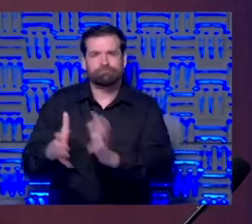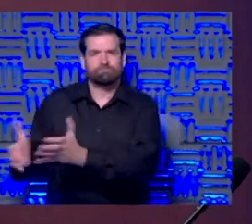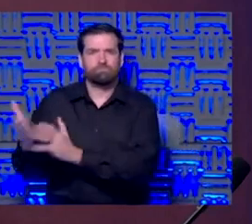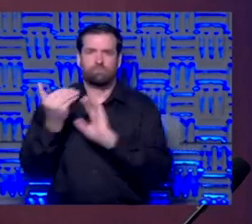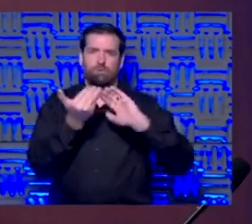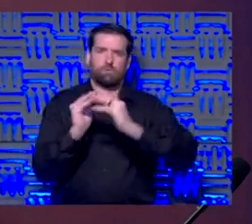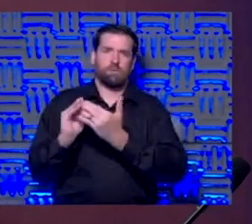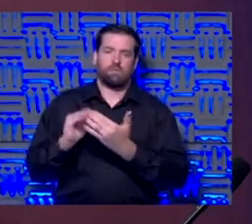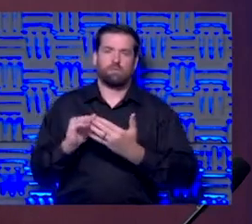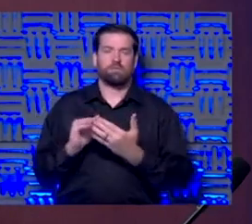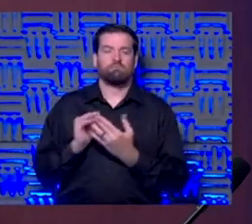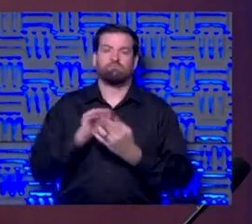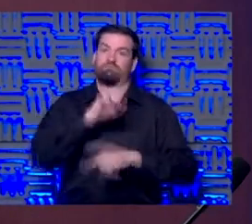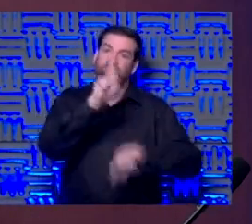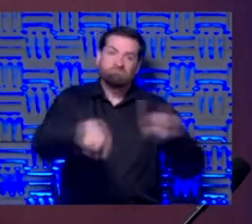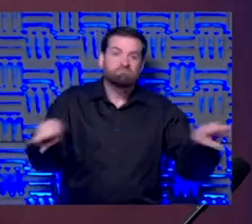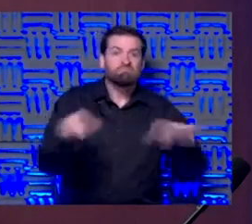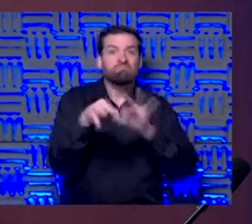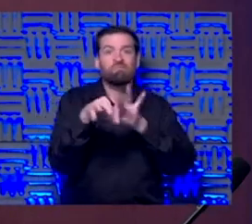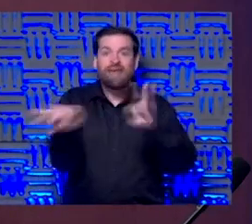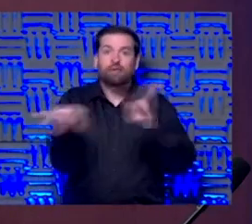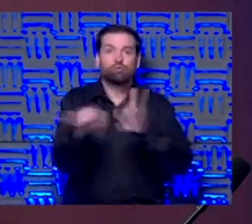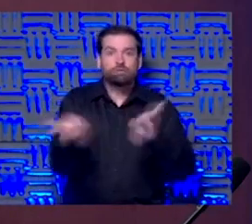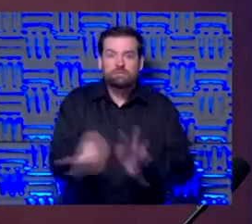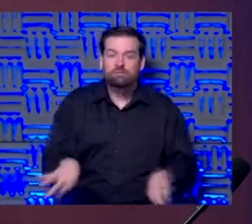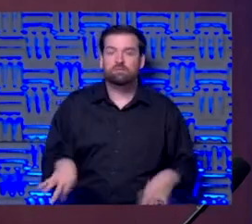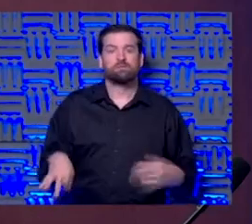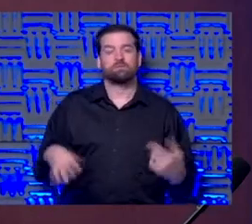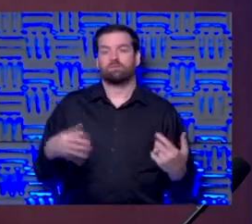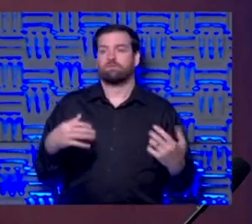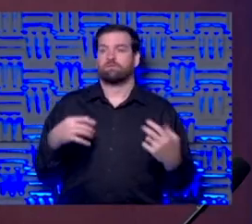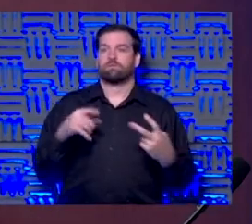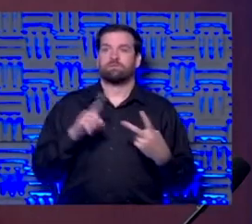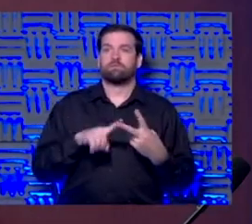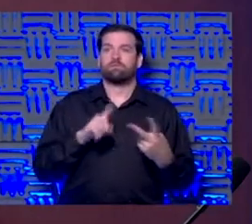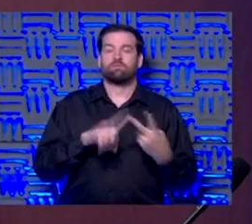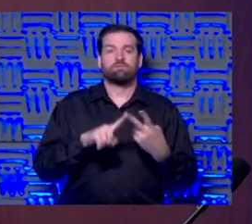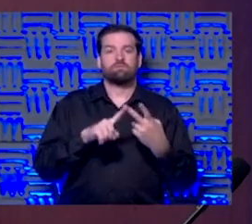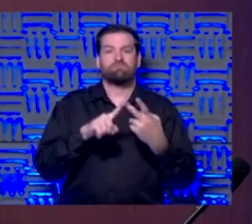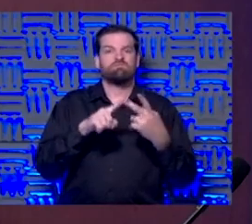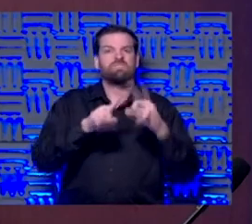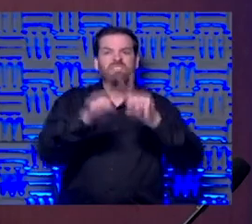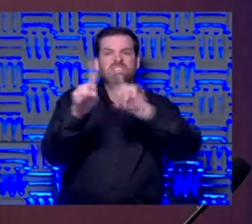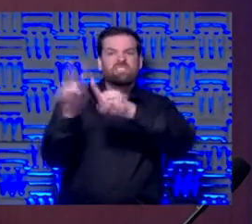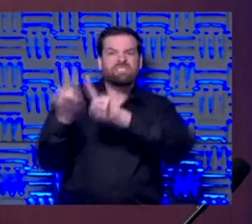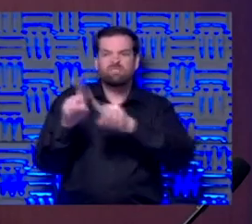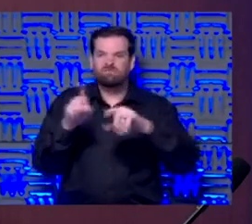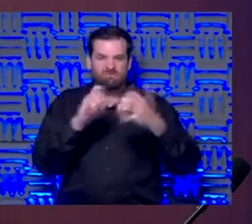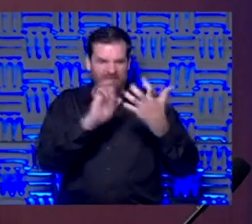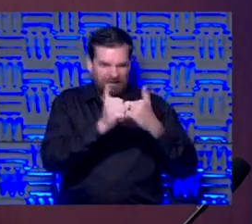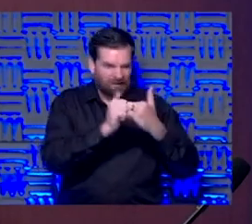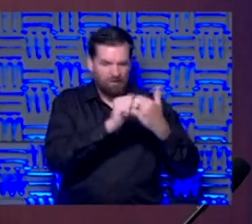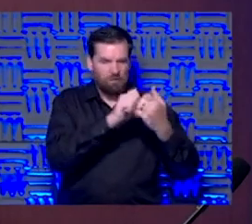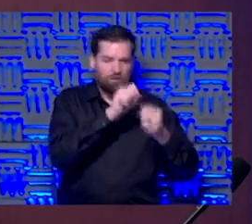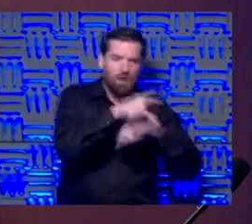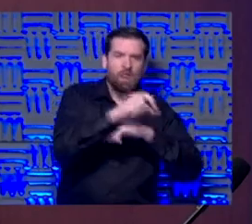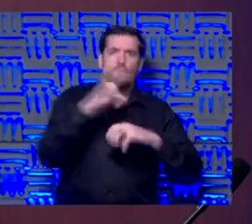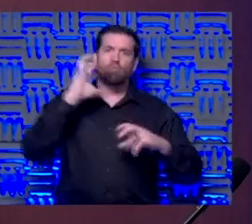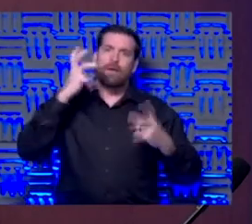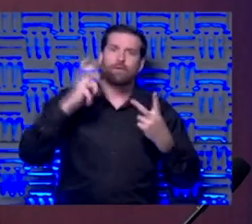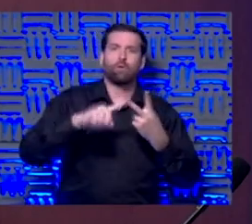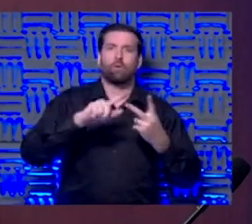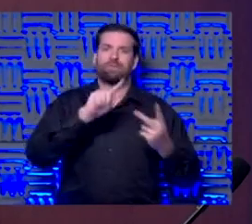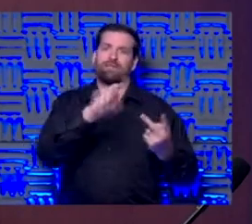that in various languages. We've had to do that in various ways and different venues, you know, radio,